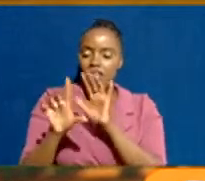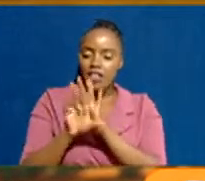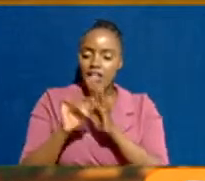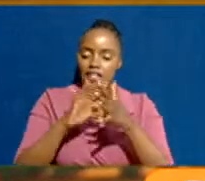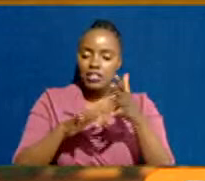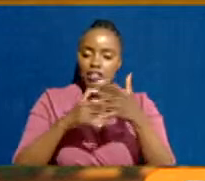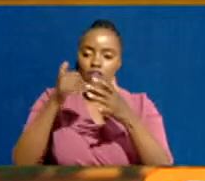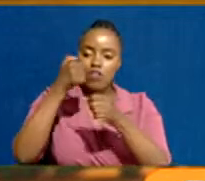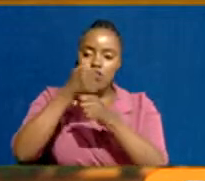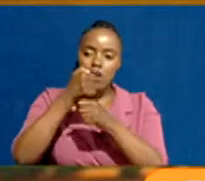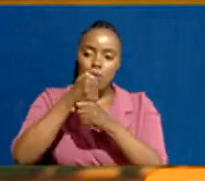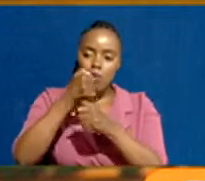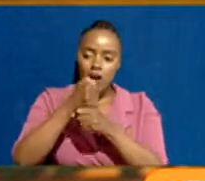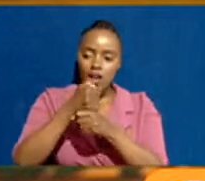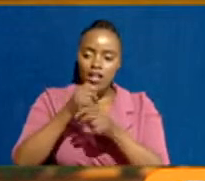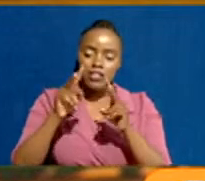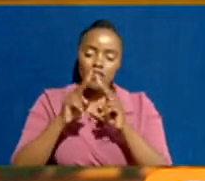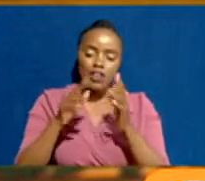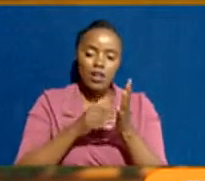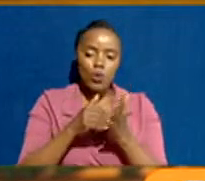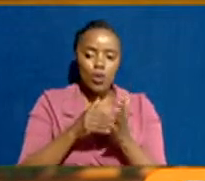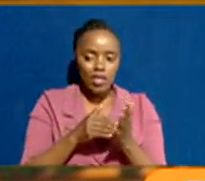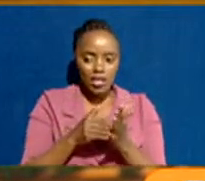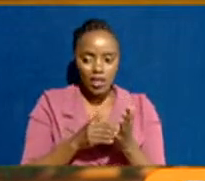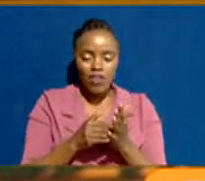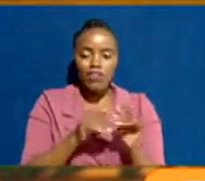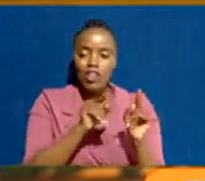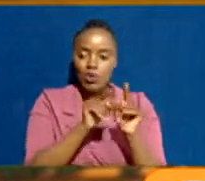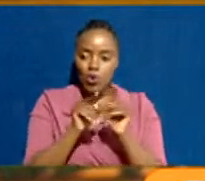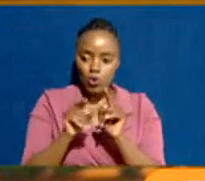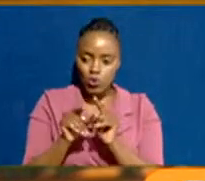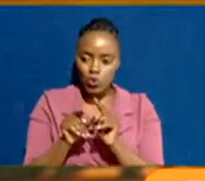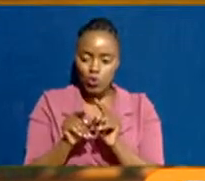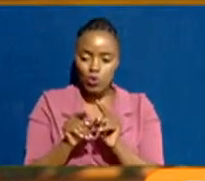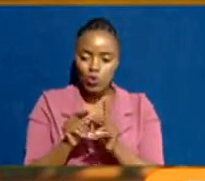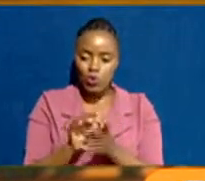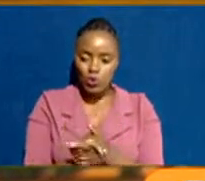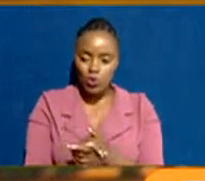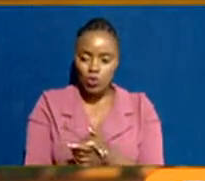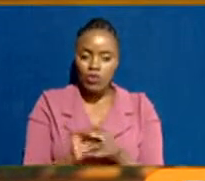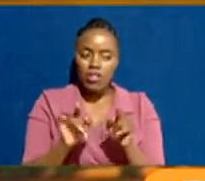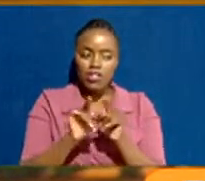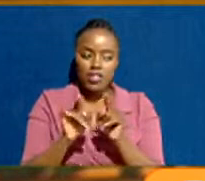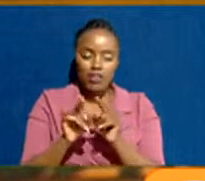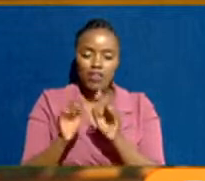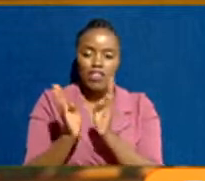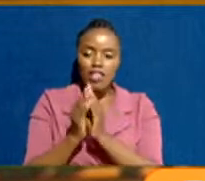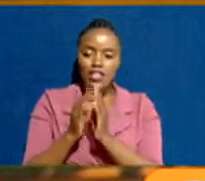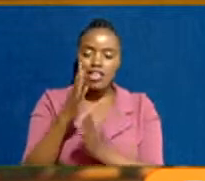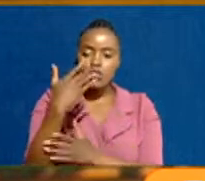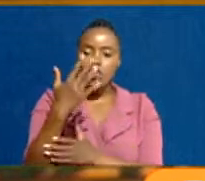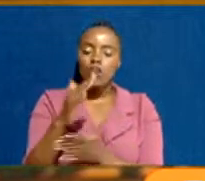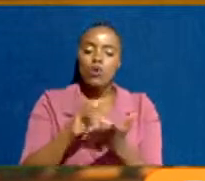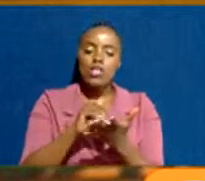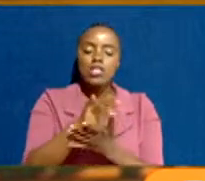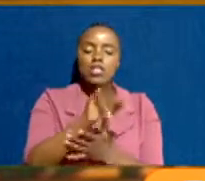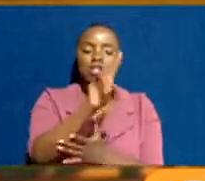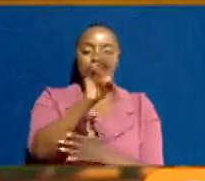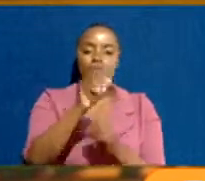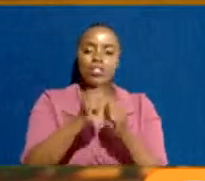framework is very weak. In fact, The sessional paper came in